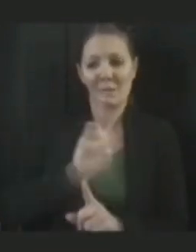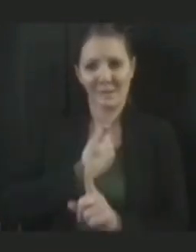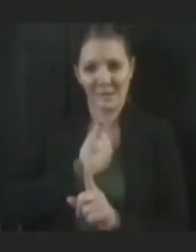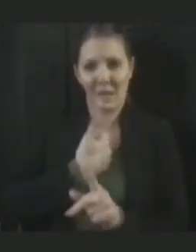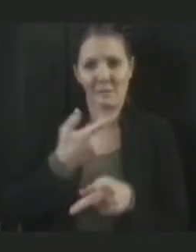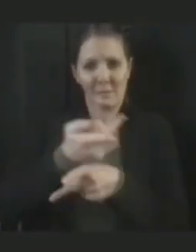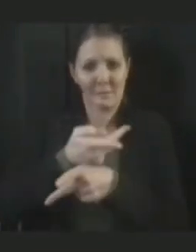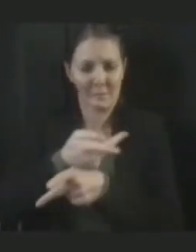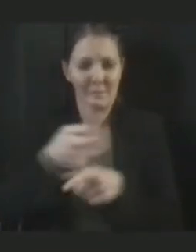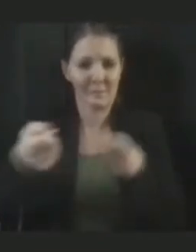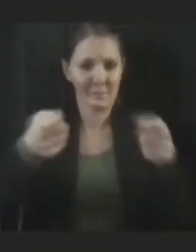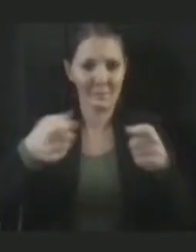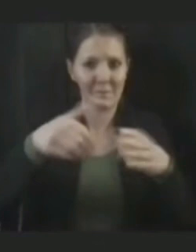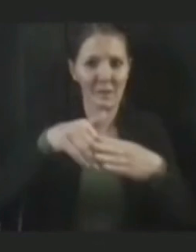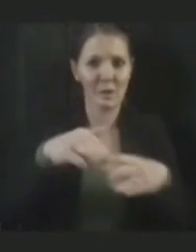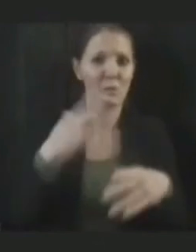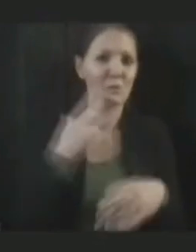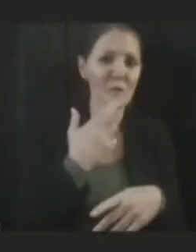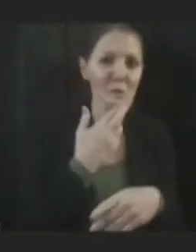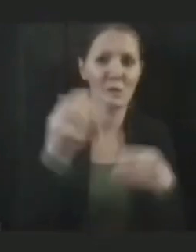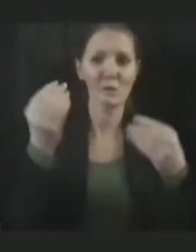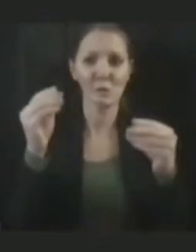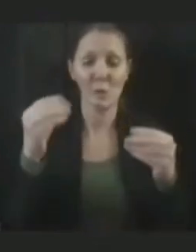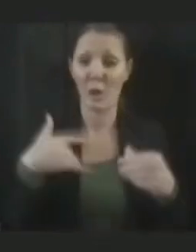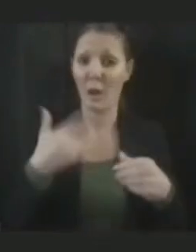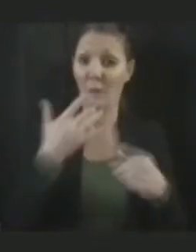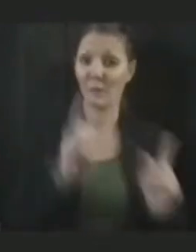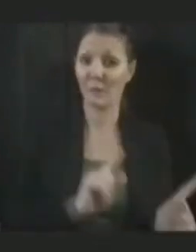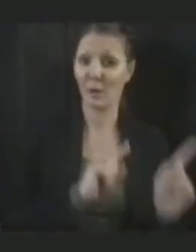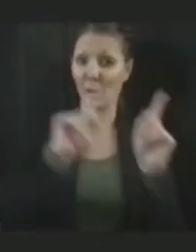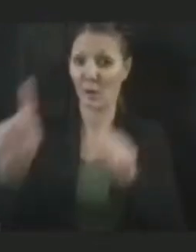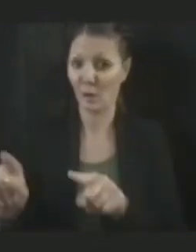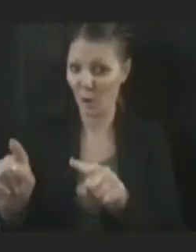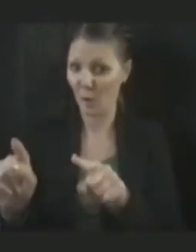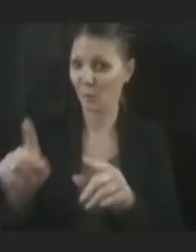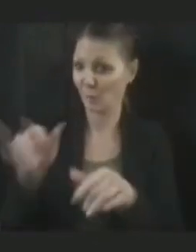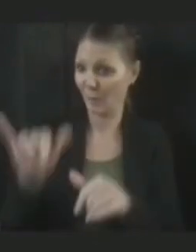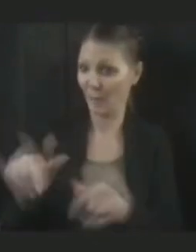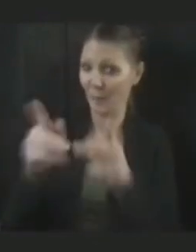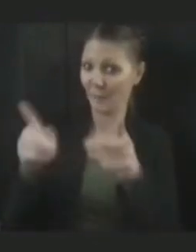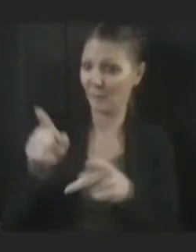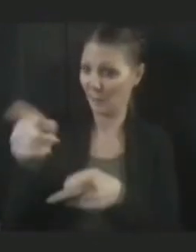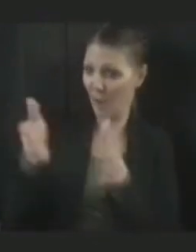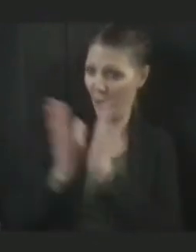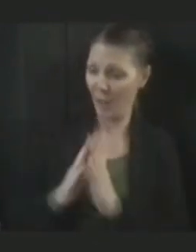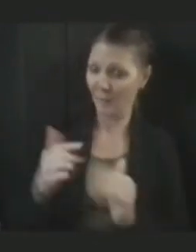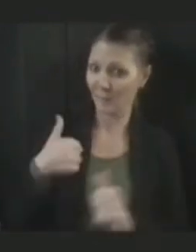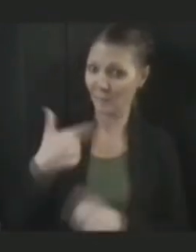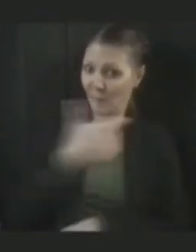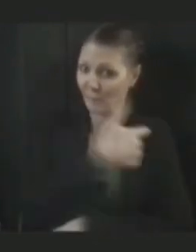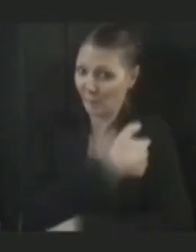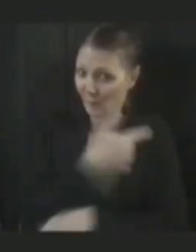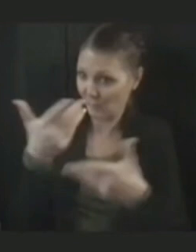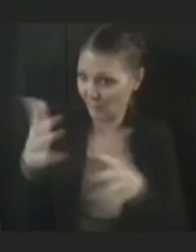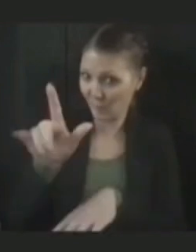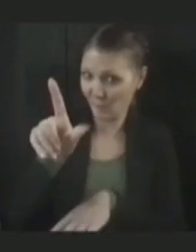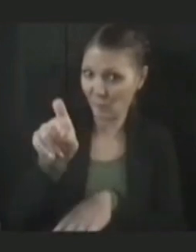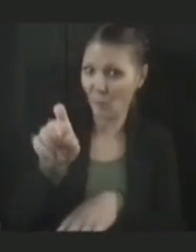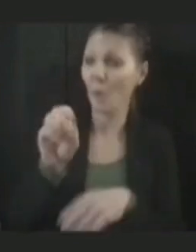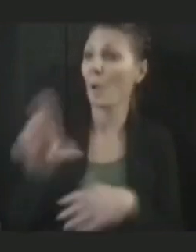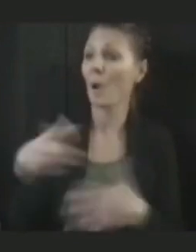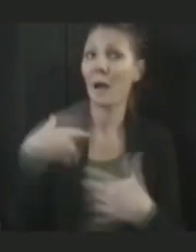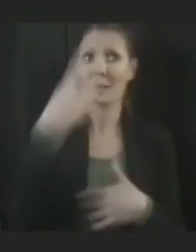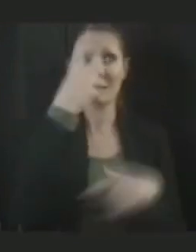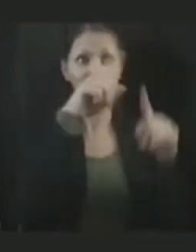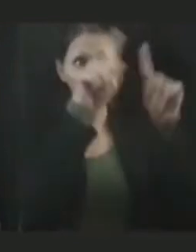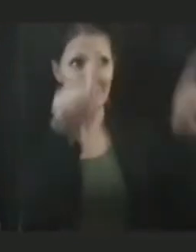Look, I like to go to a restaurant and store where people ask me whether I've been vaccinated or at least I see a sign that say, if you're not vaccinated, please wear a